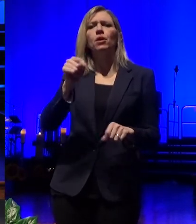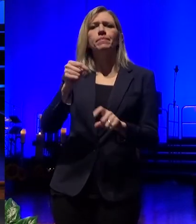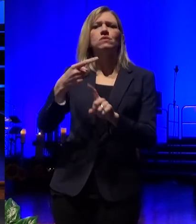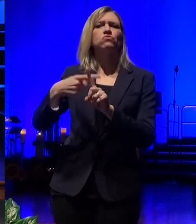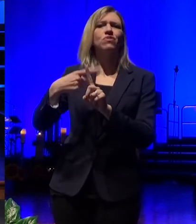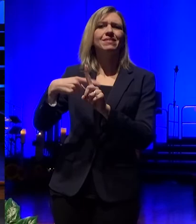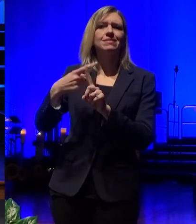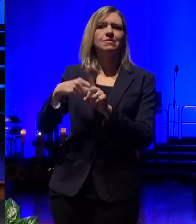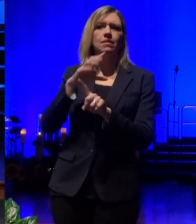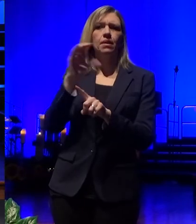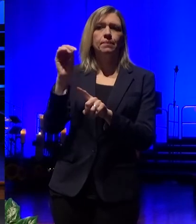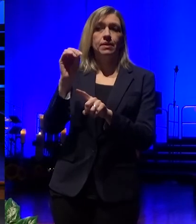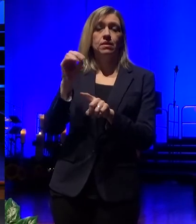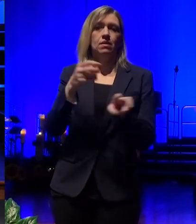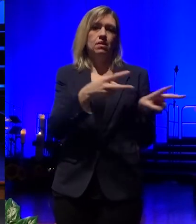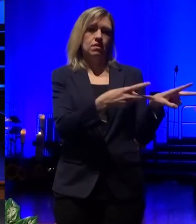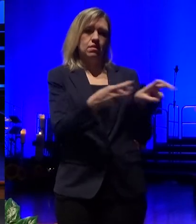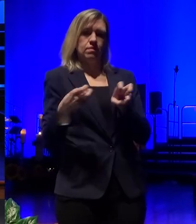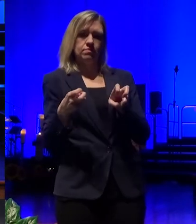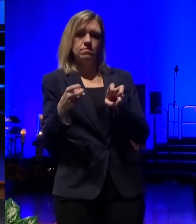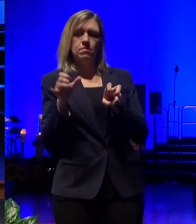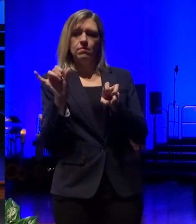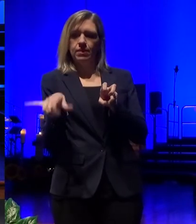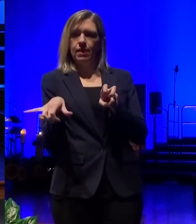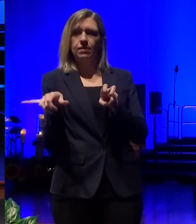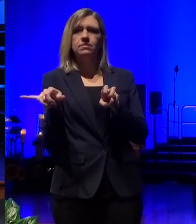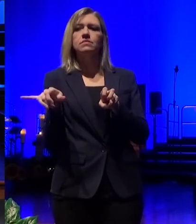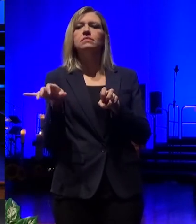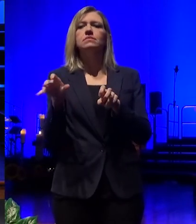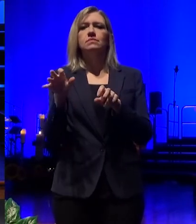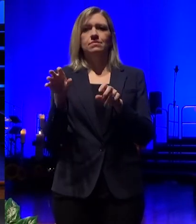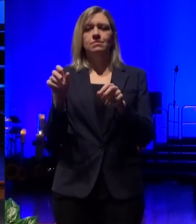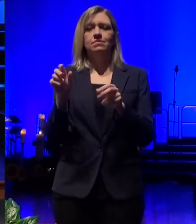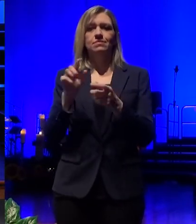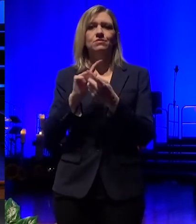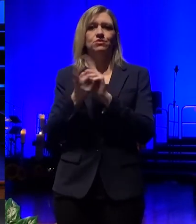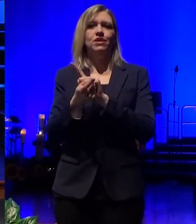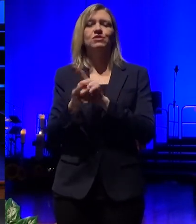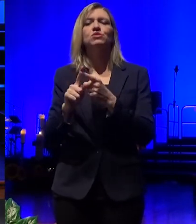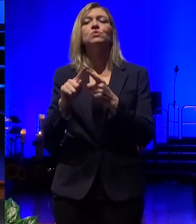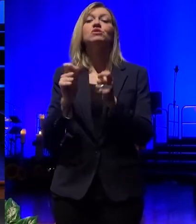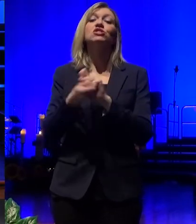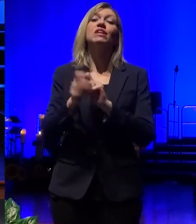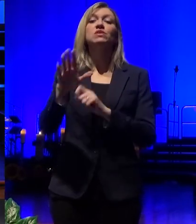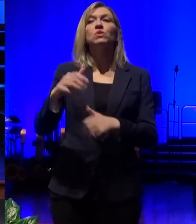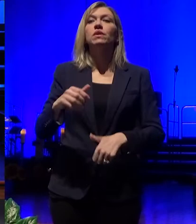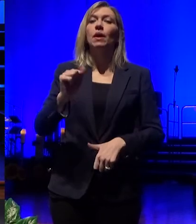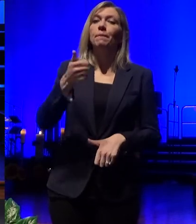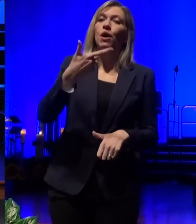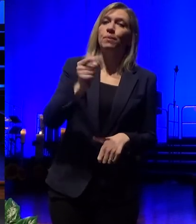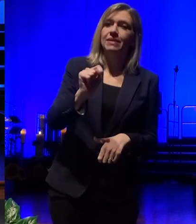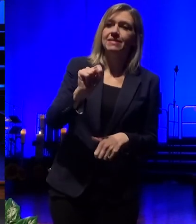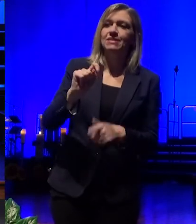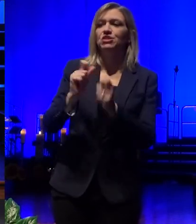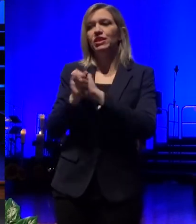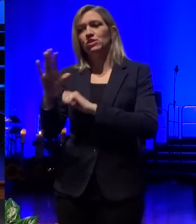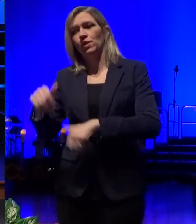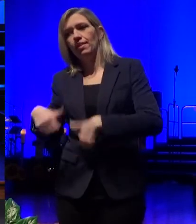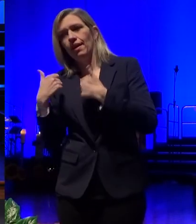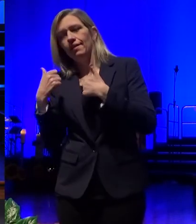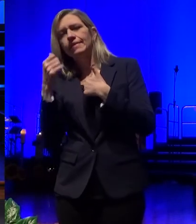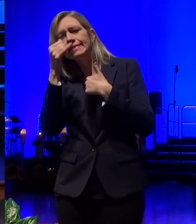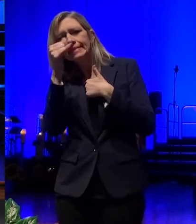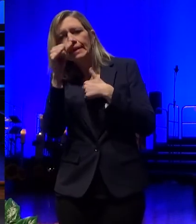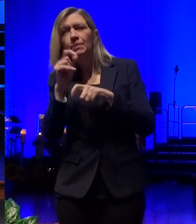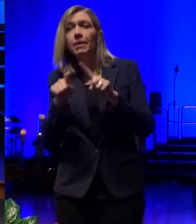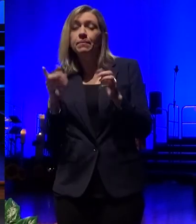company took that saying and said, change your apartment, change your life. Kind of silly, but probably true to